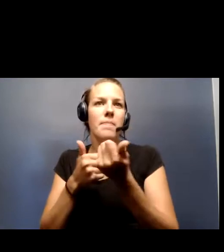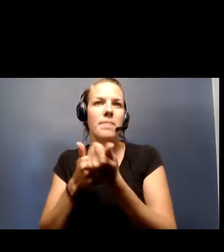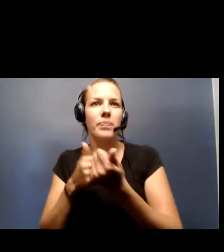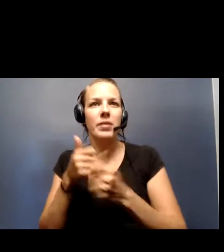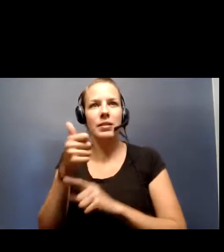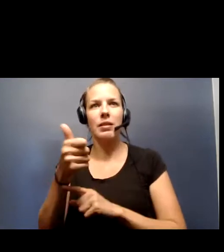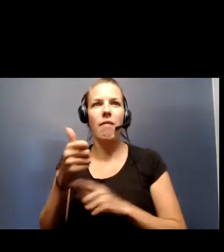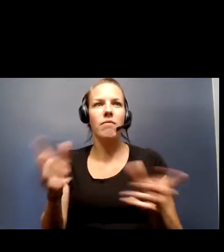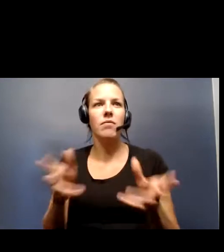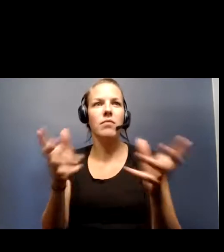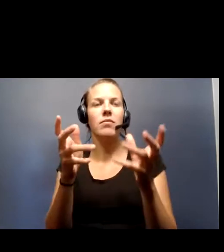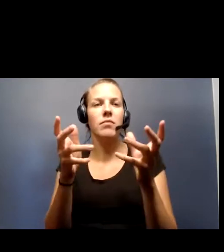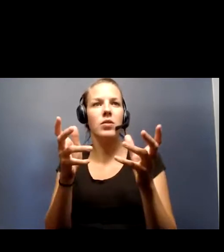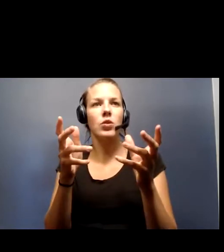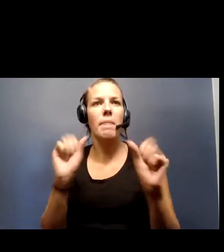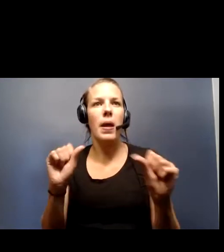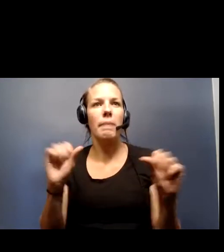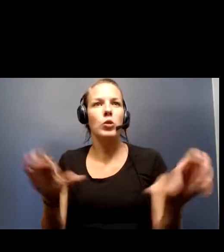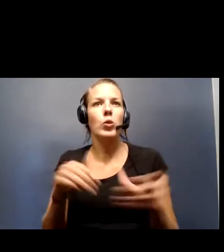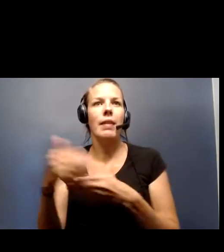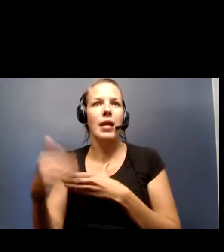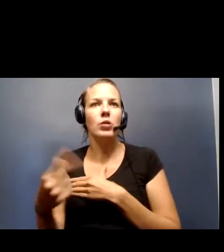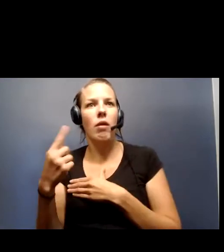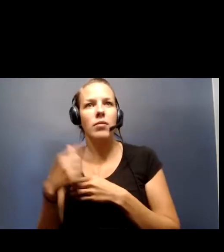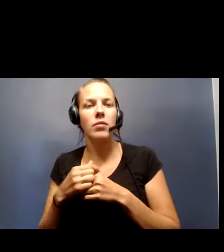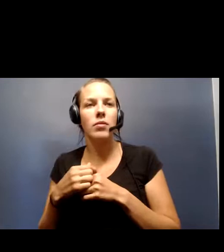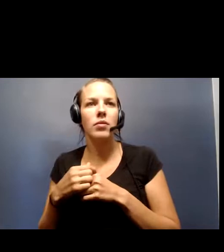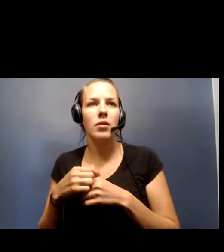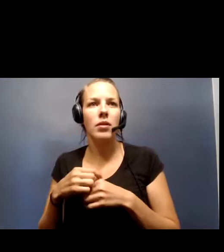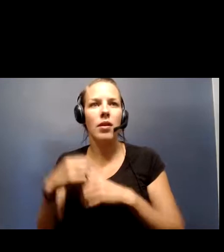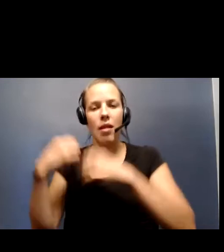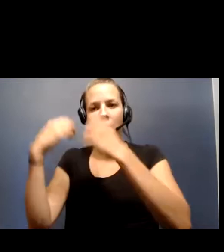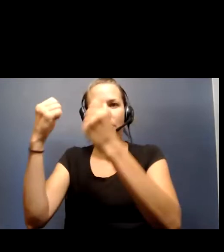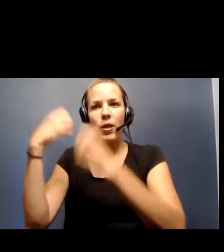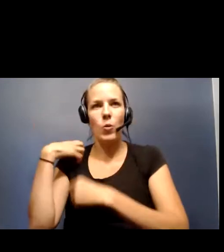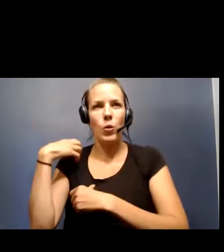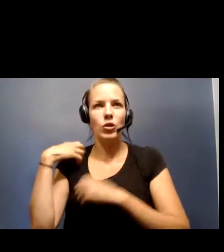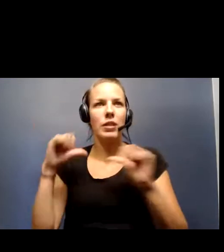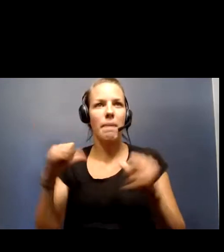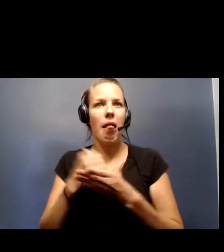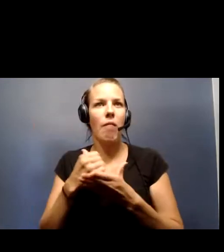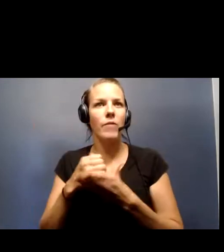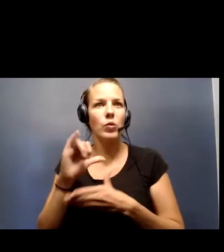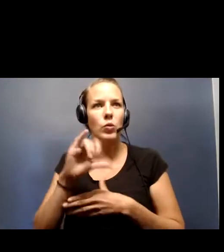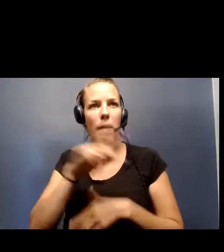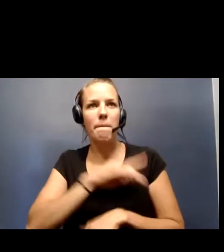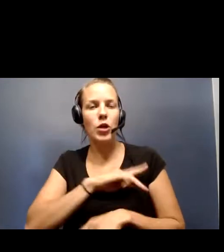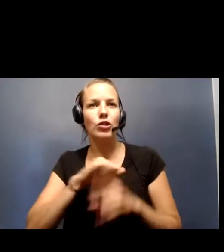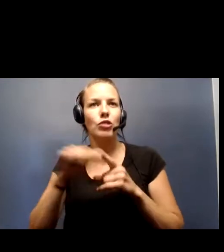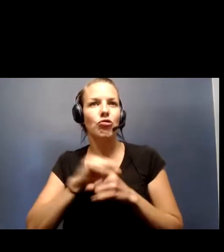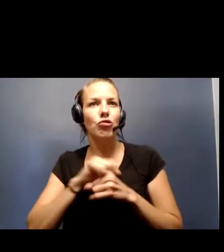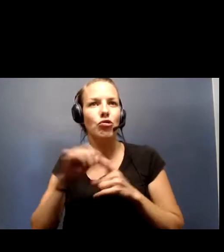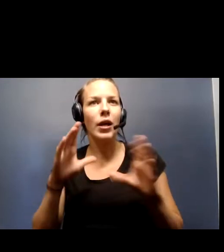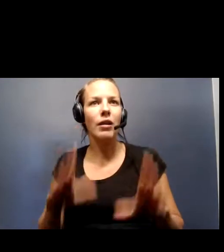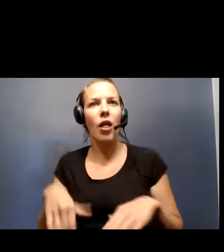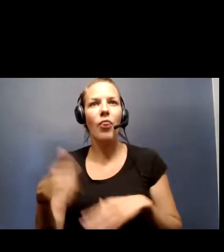to bump them up to be able to do the next one. Health coaches can be very helpful. Personal trainers can be other